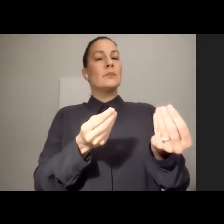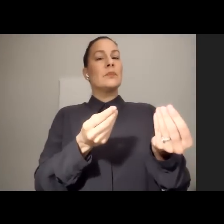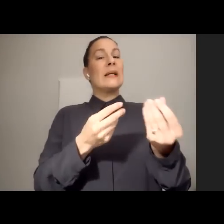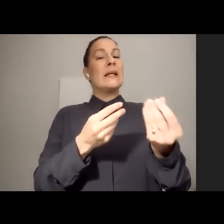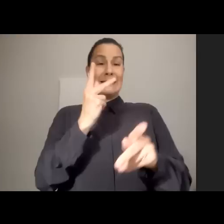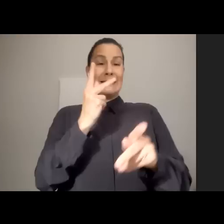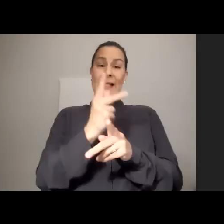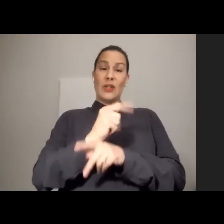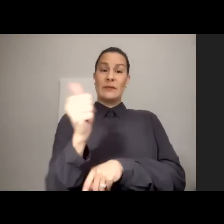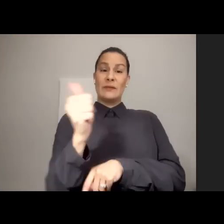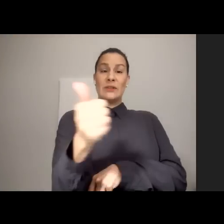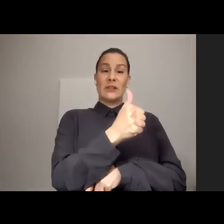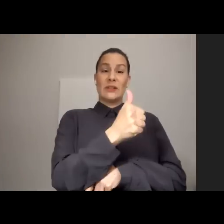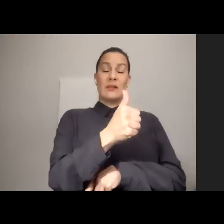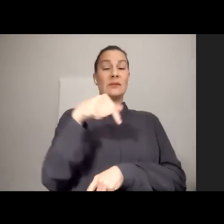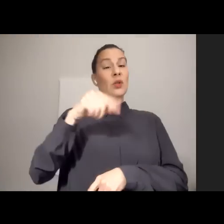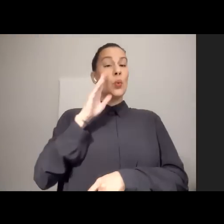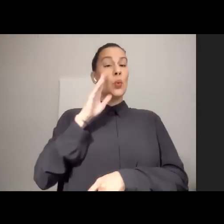heavy. So,